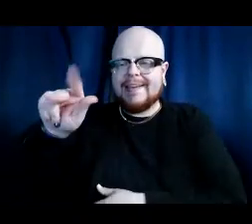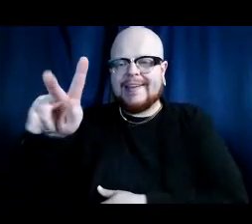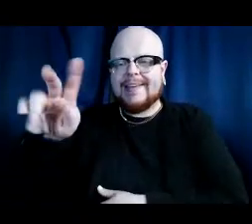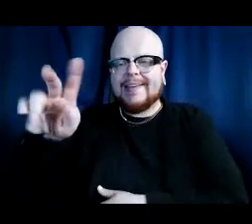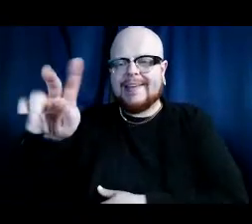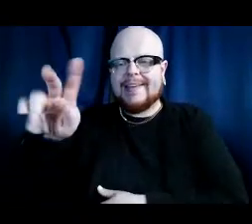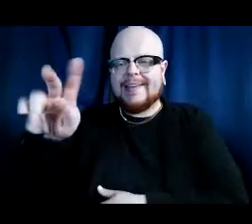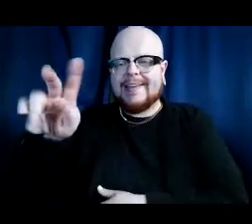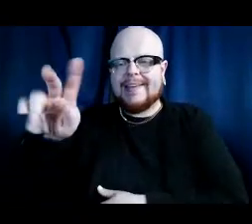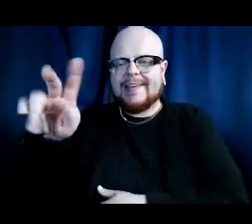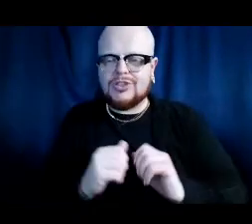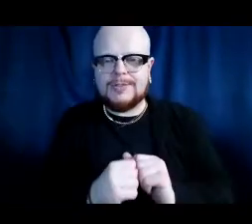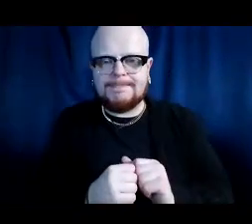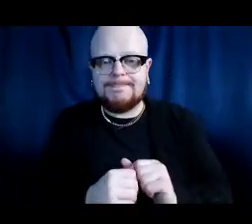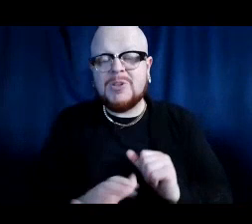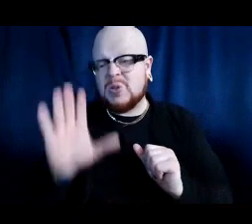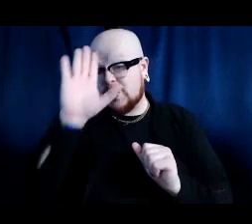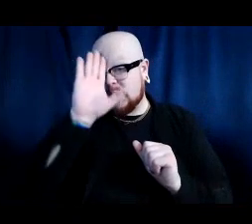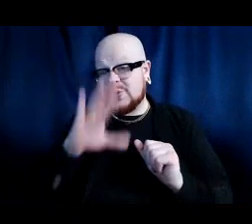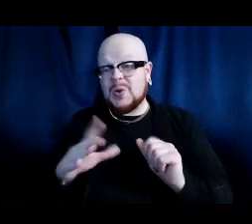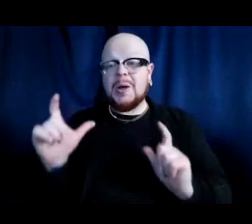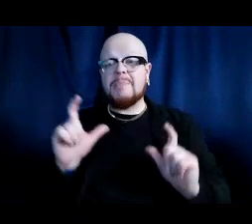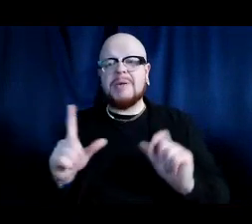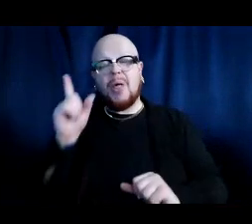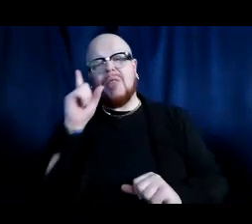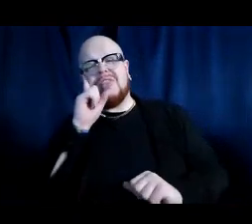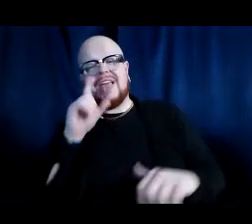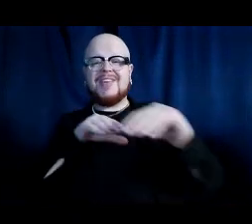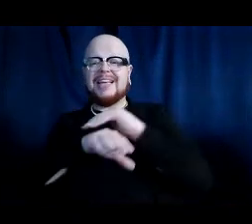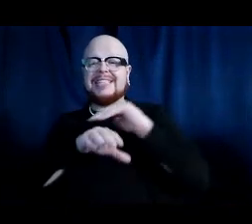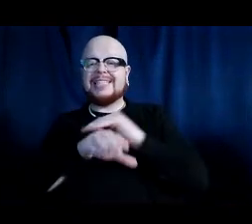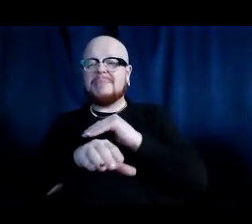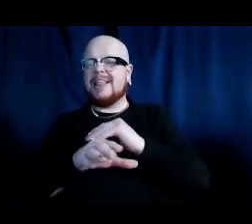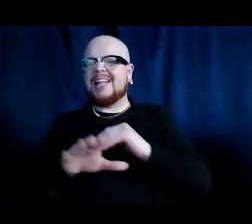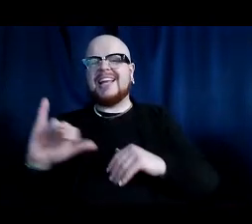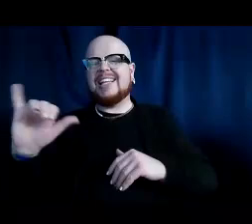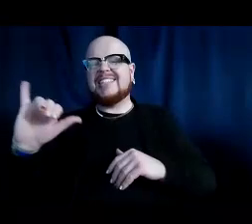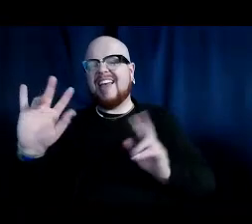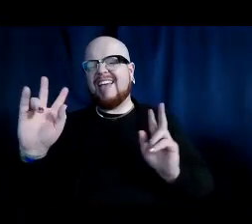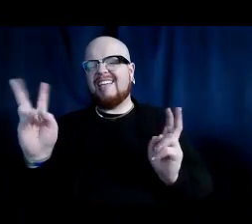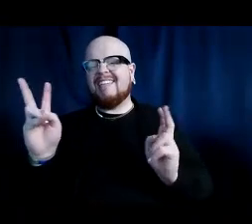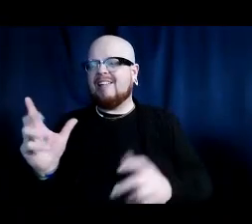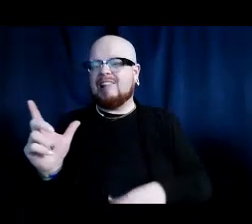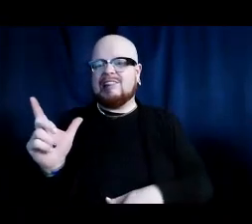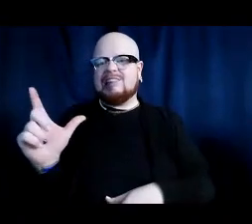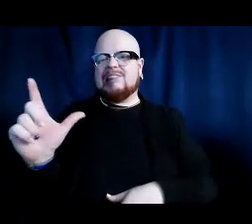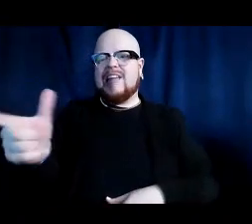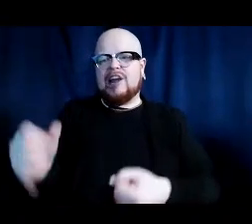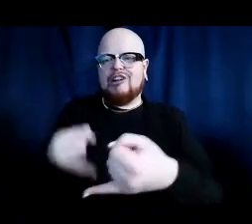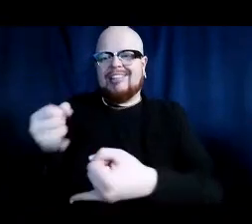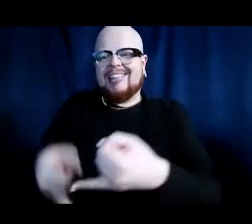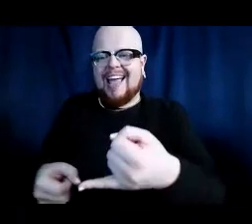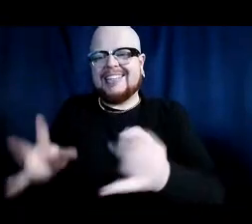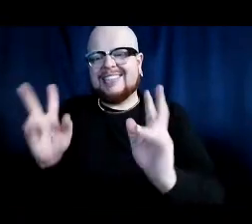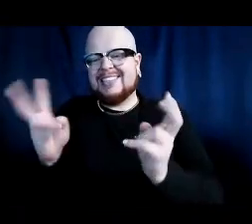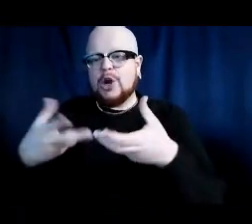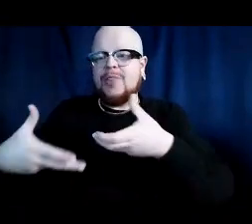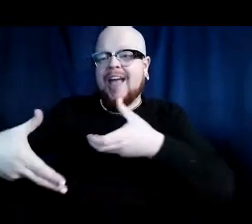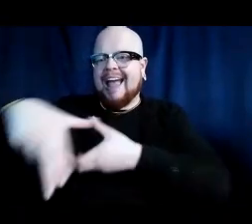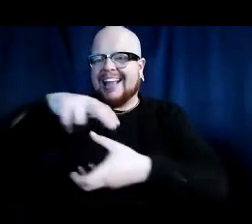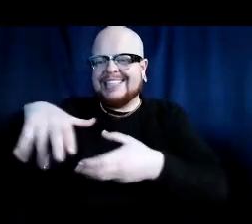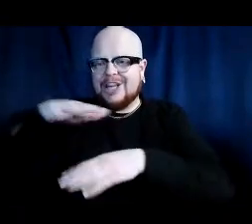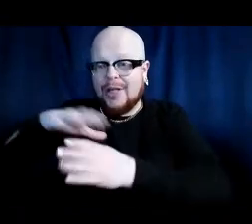afterthought, the icing on the cake, so to speak, as if it's nice to have because let's face it, people like icing,